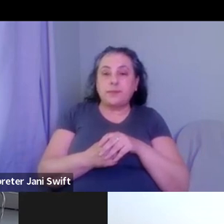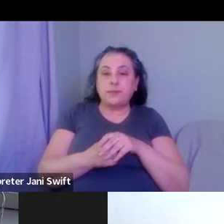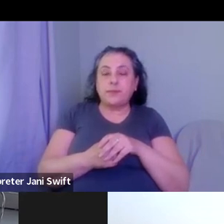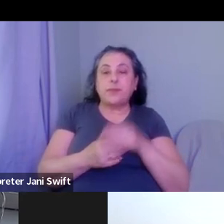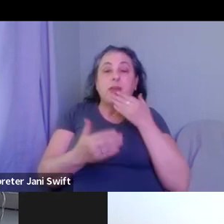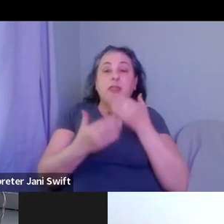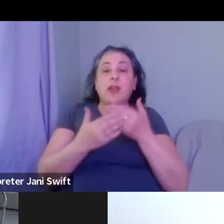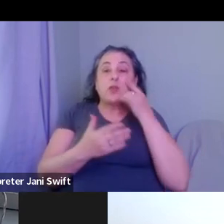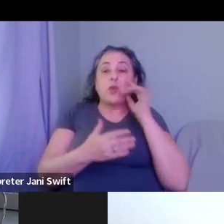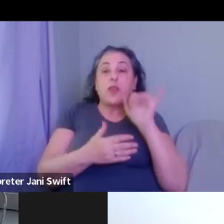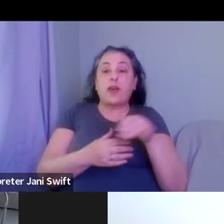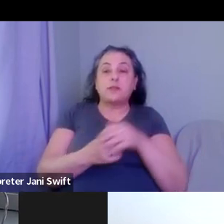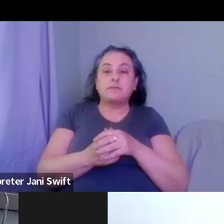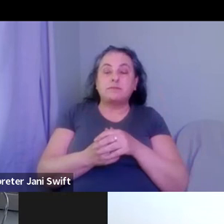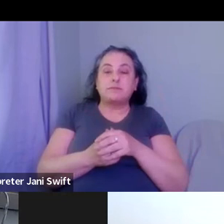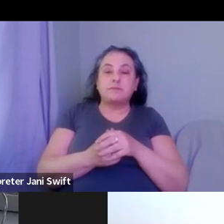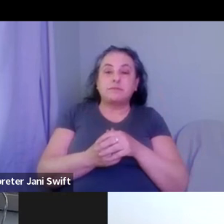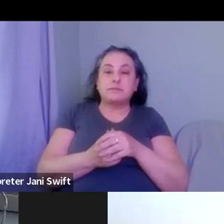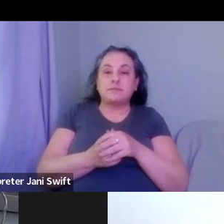Thank you for that.